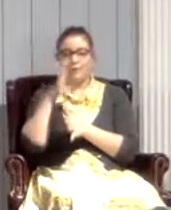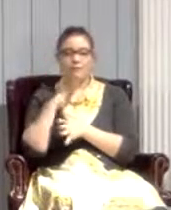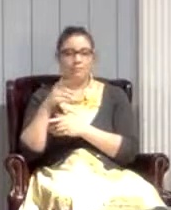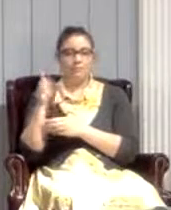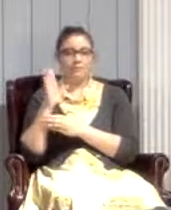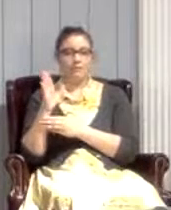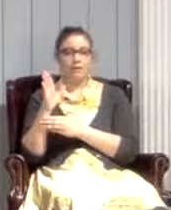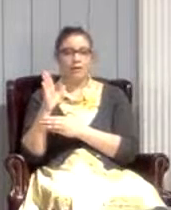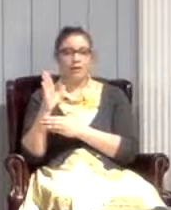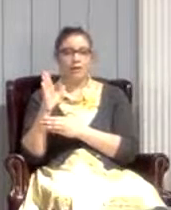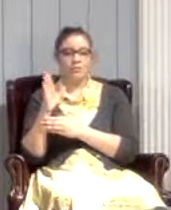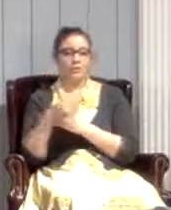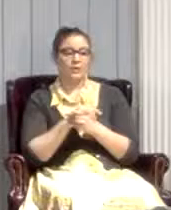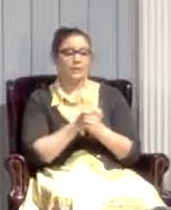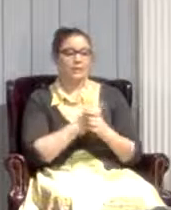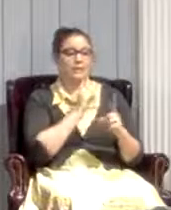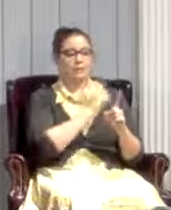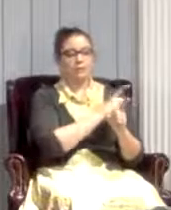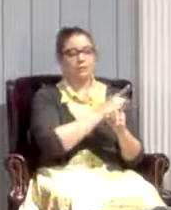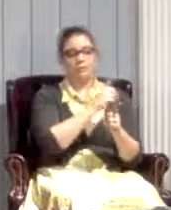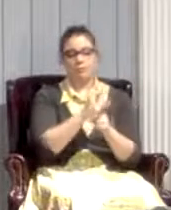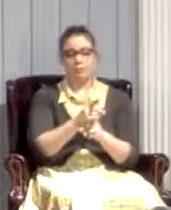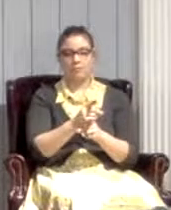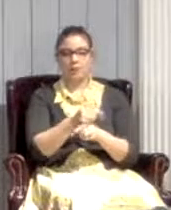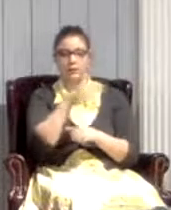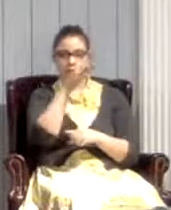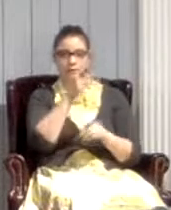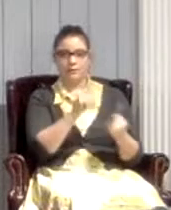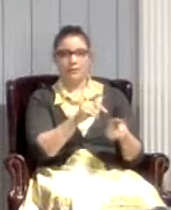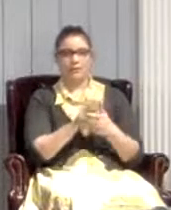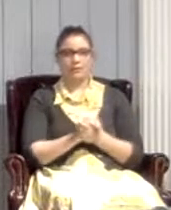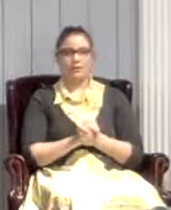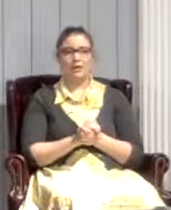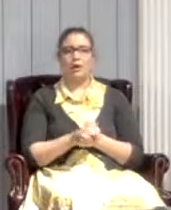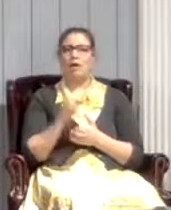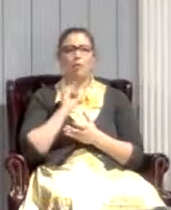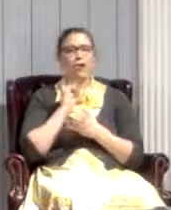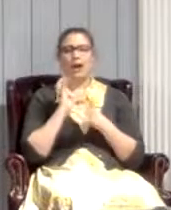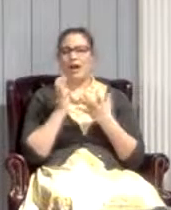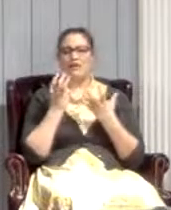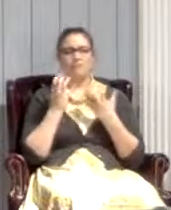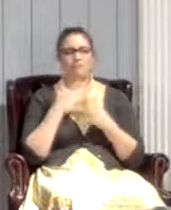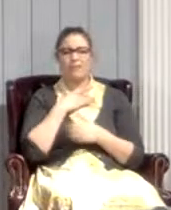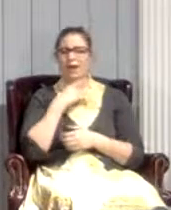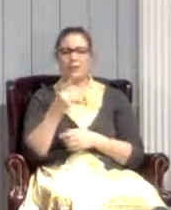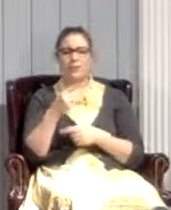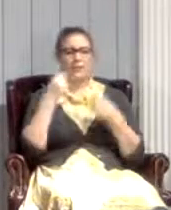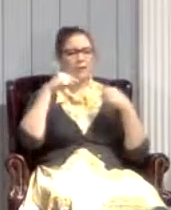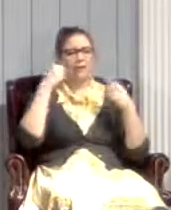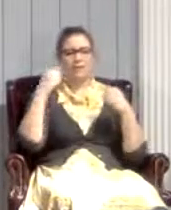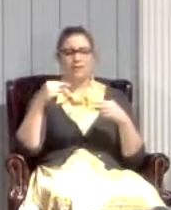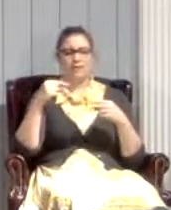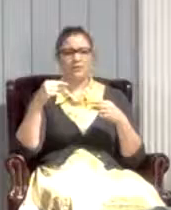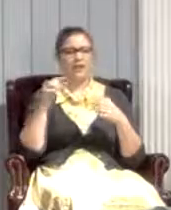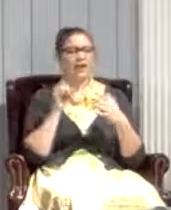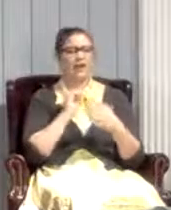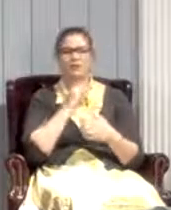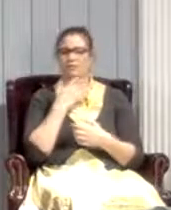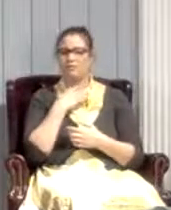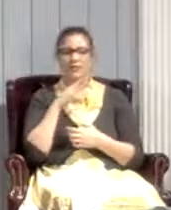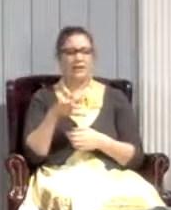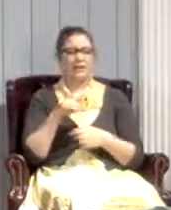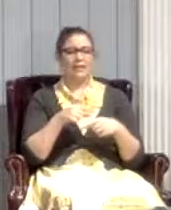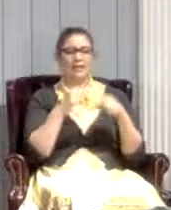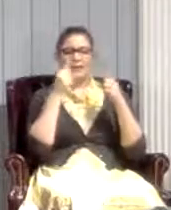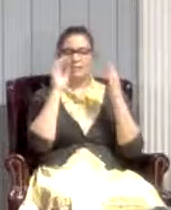because, well, I love this person. I sure don't want to, or I don't like conflict. I don't like being confrontational. By